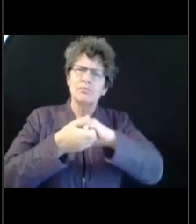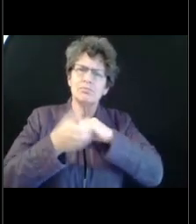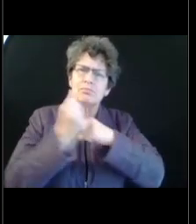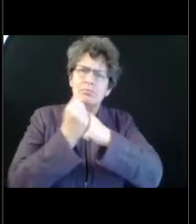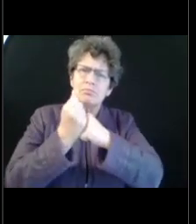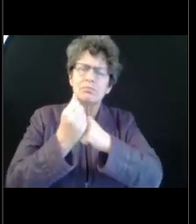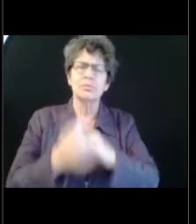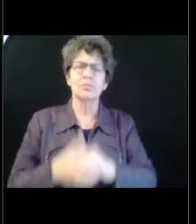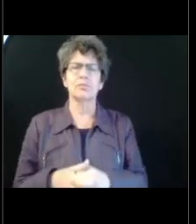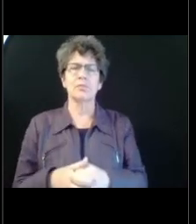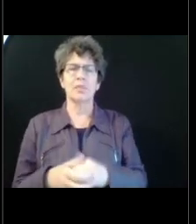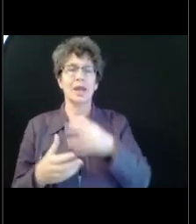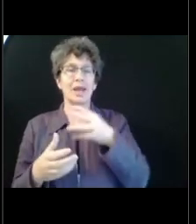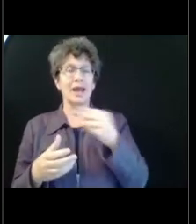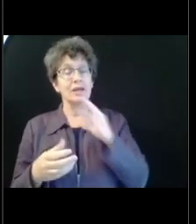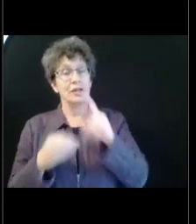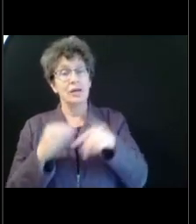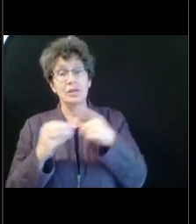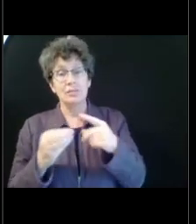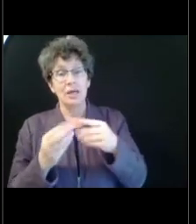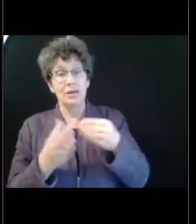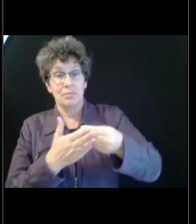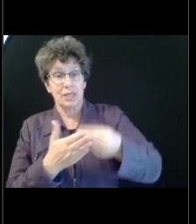develop these, but it doesn't have to be much.